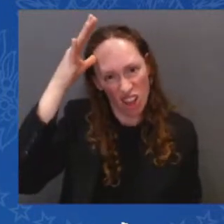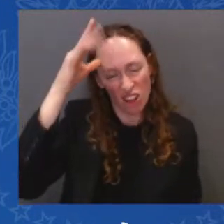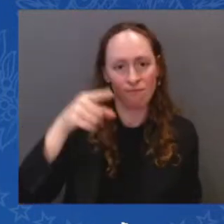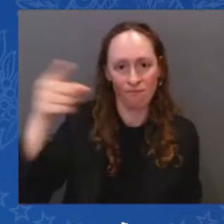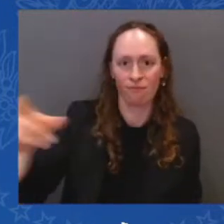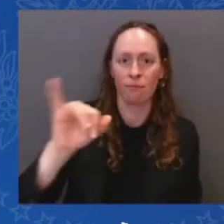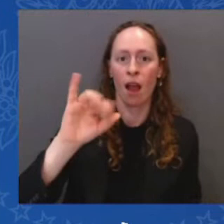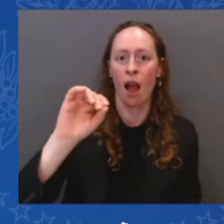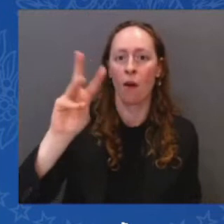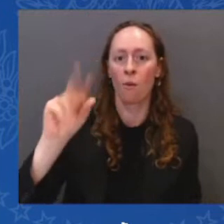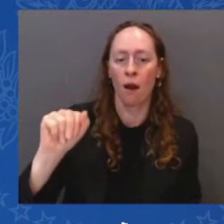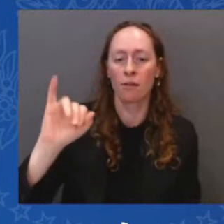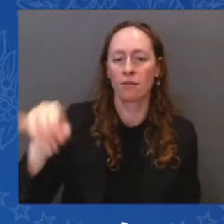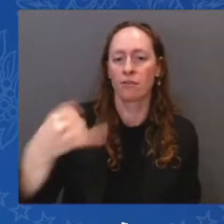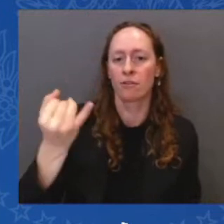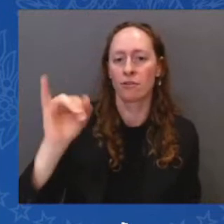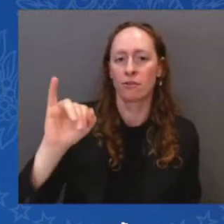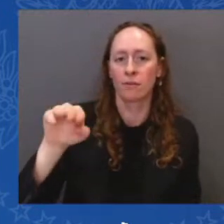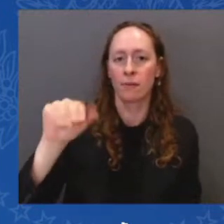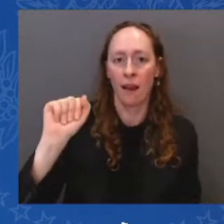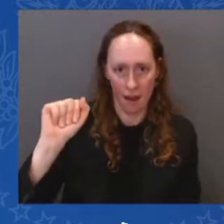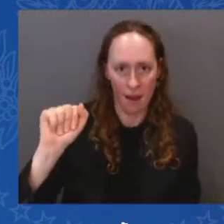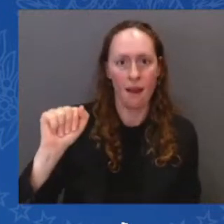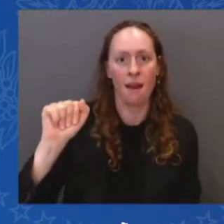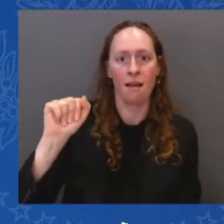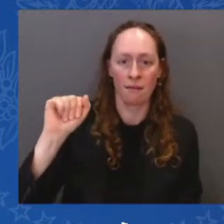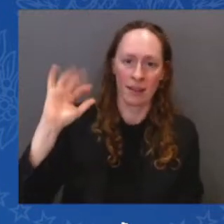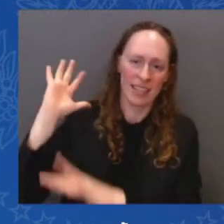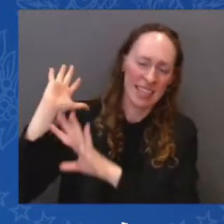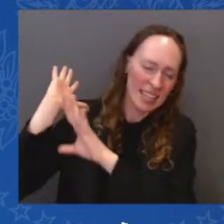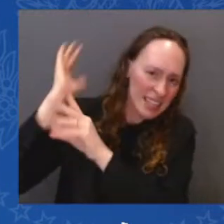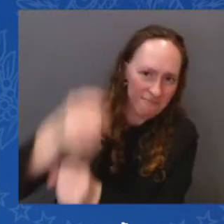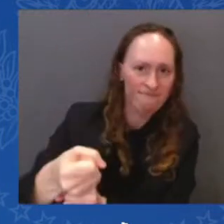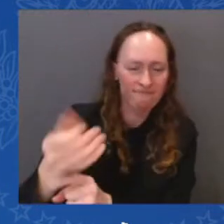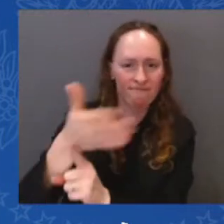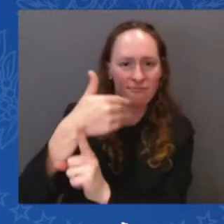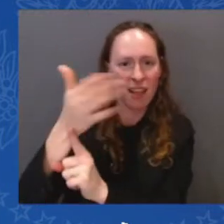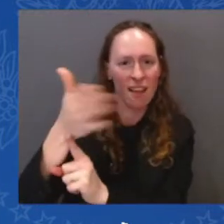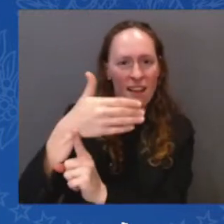could raise a flag on Mount Suribachi, then there's nothing